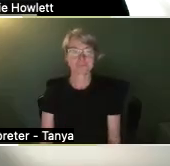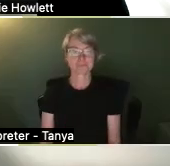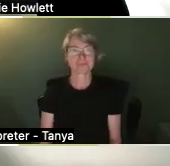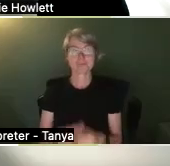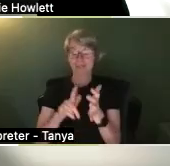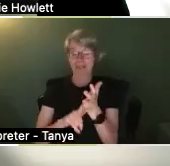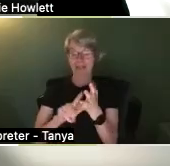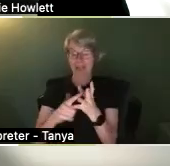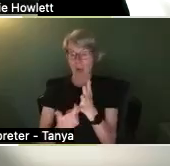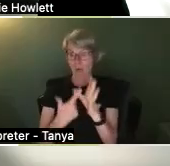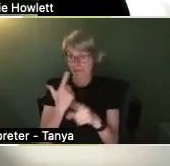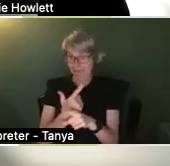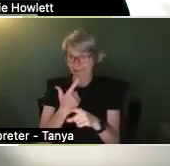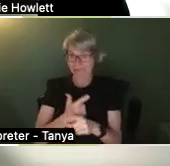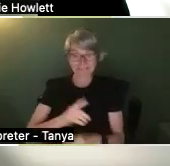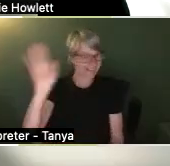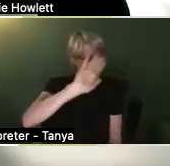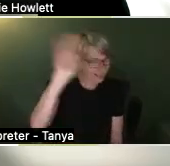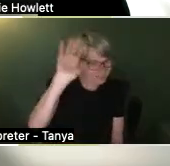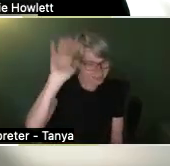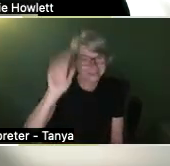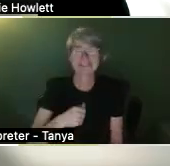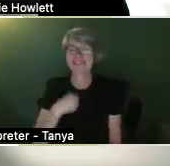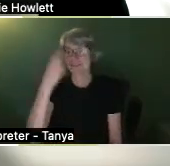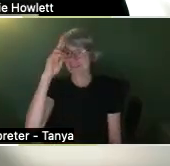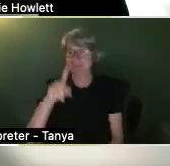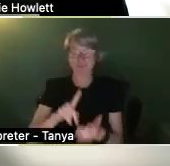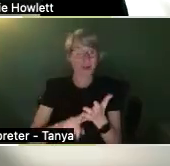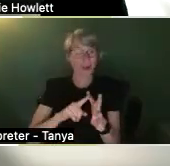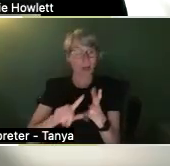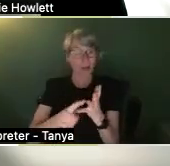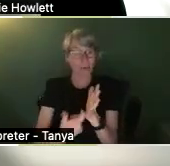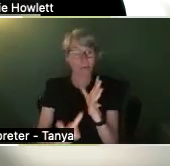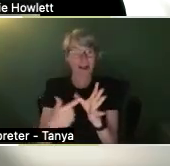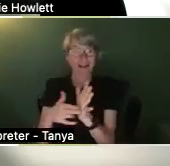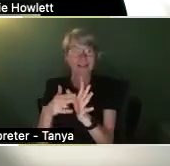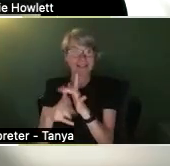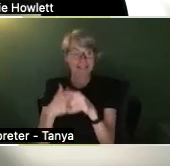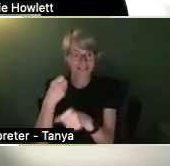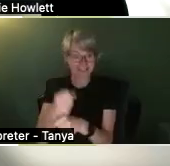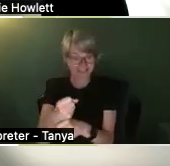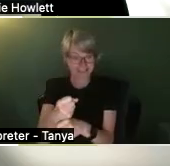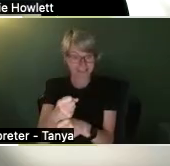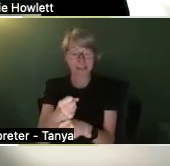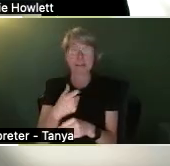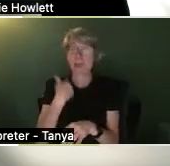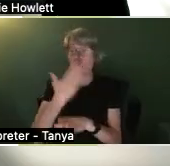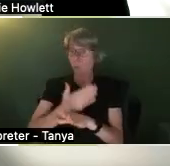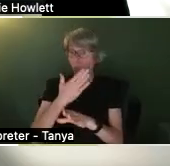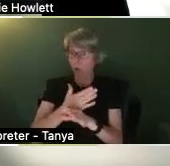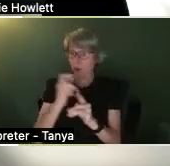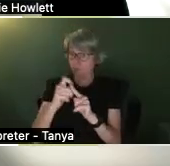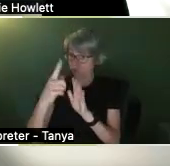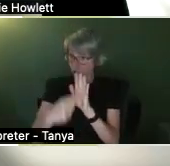Hi everyone, I'm Laura Nang and I am a project worker on